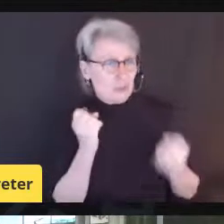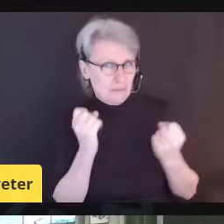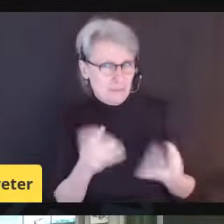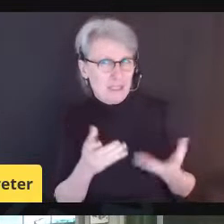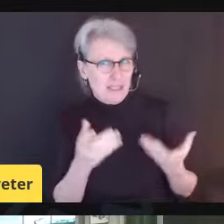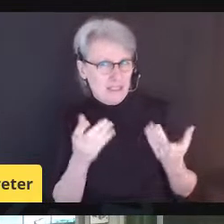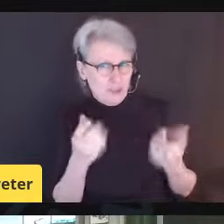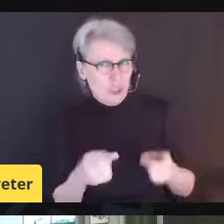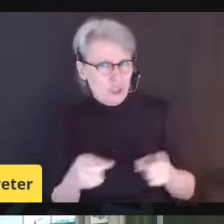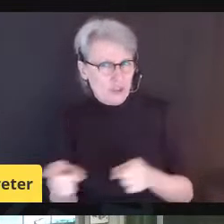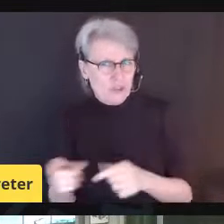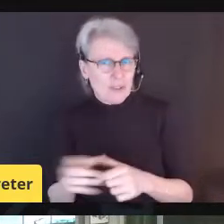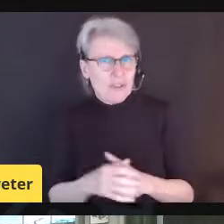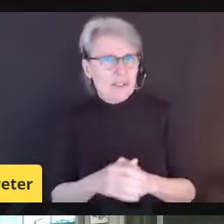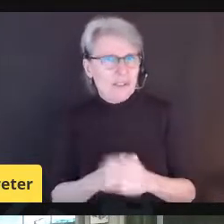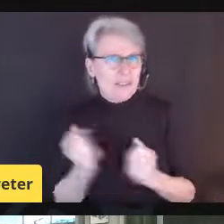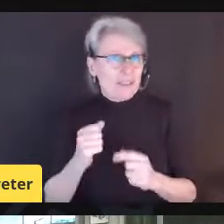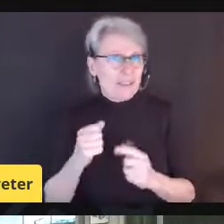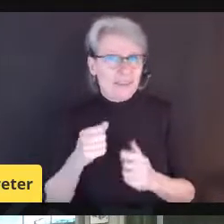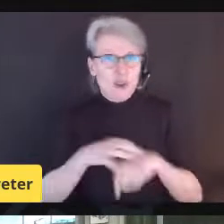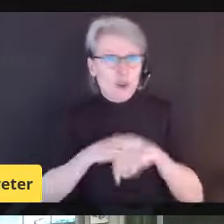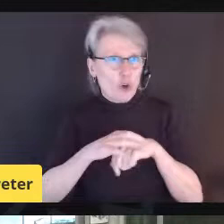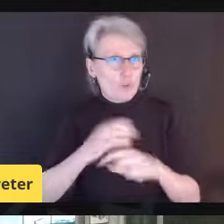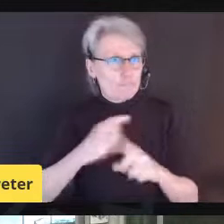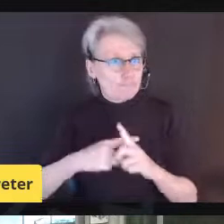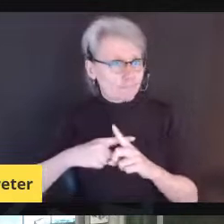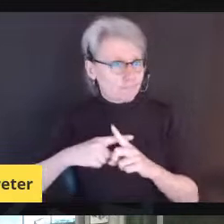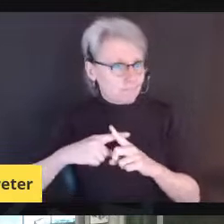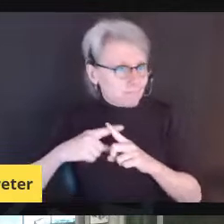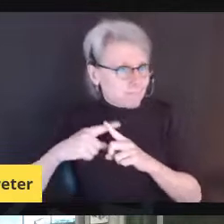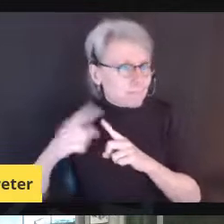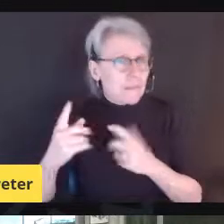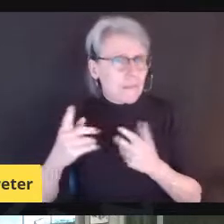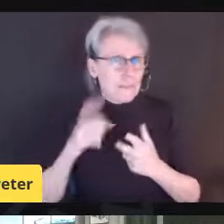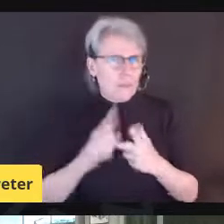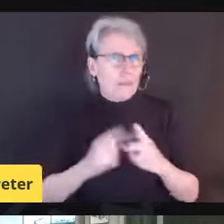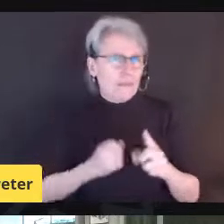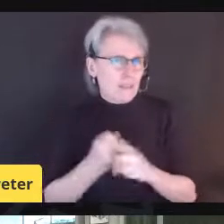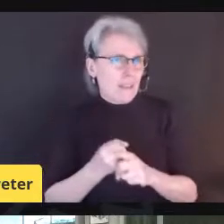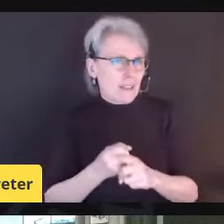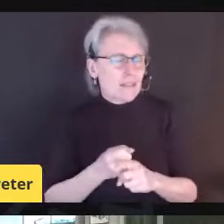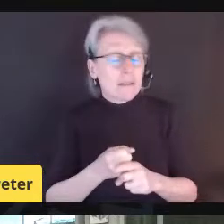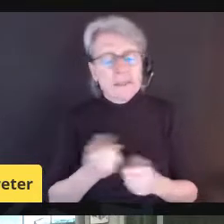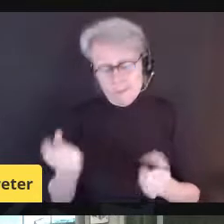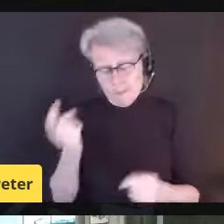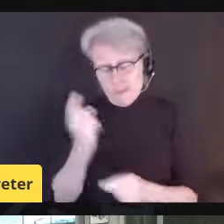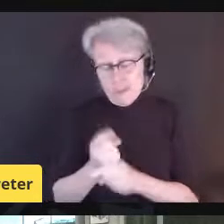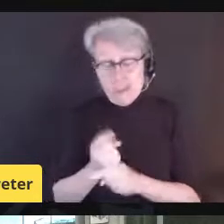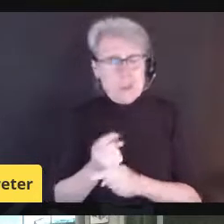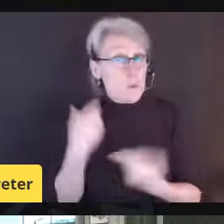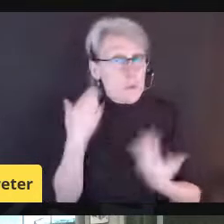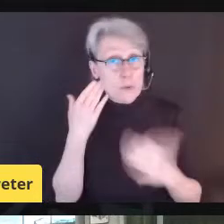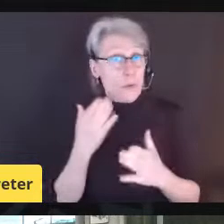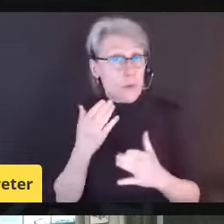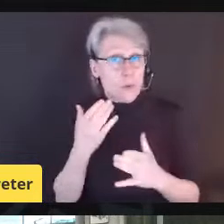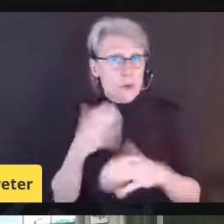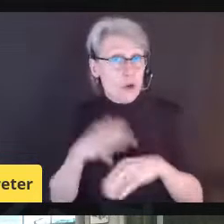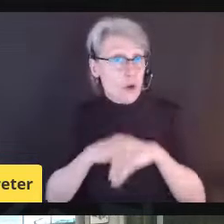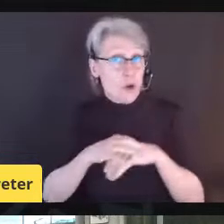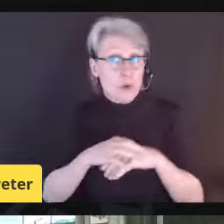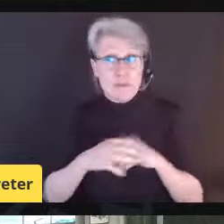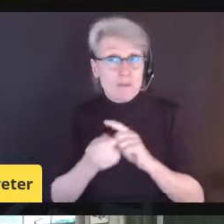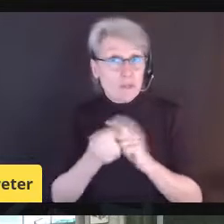at the moment. Like, climate change is a big one, and I'm sure that's likely. Yeah, and not knowing what effect climate change will have